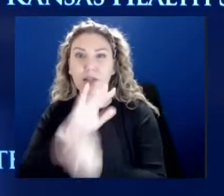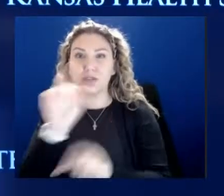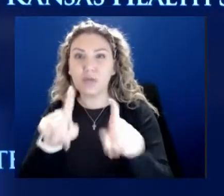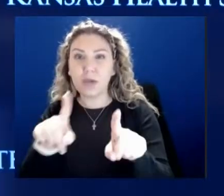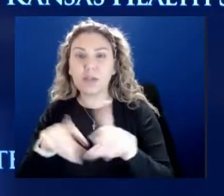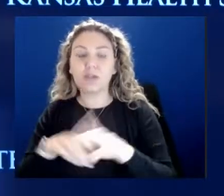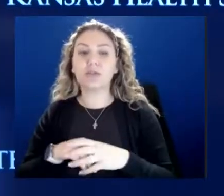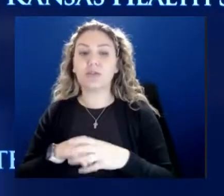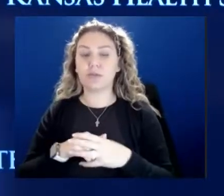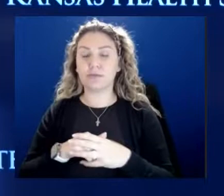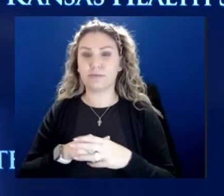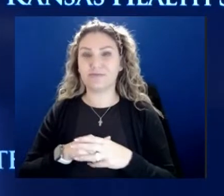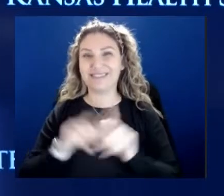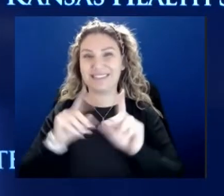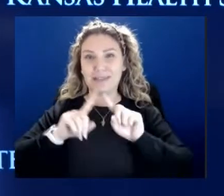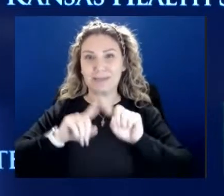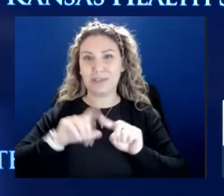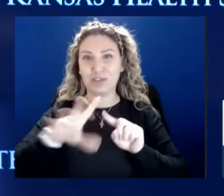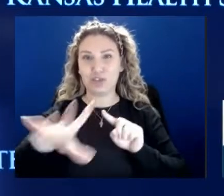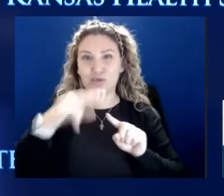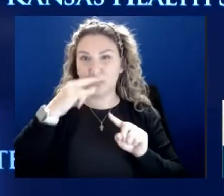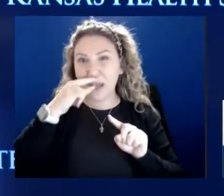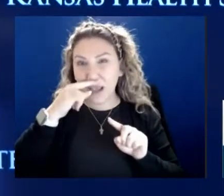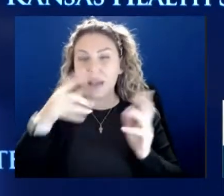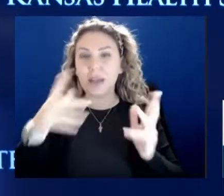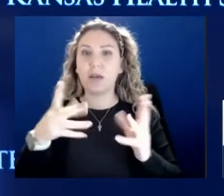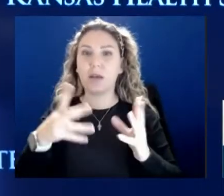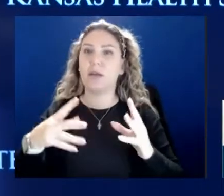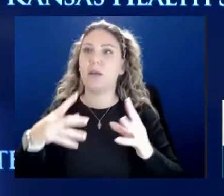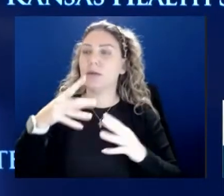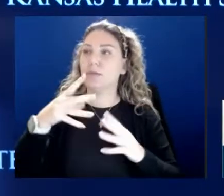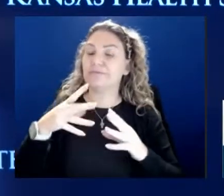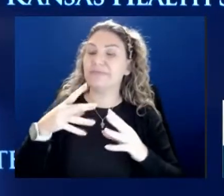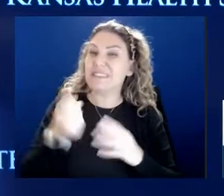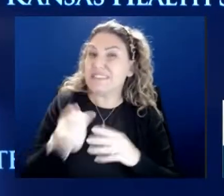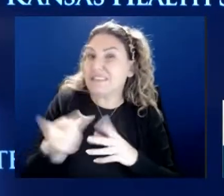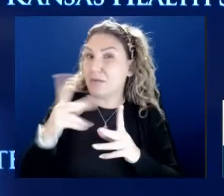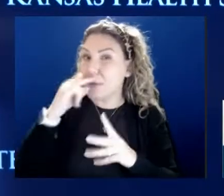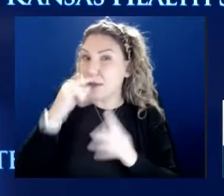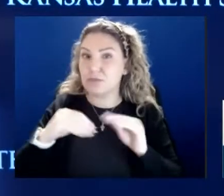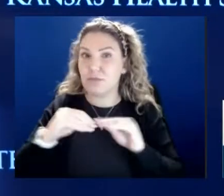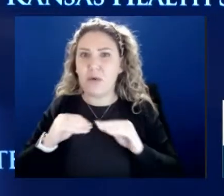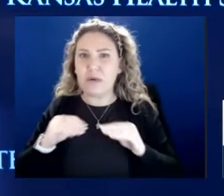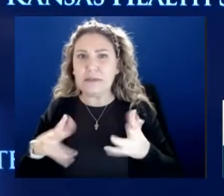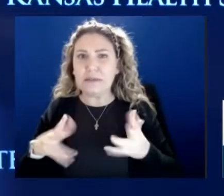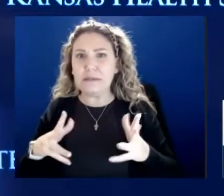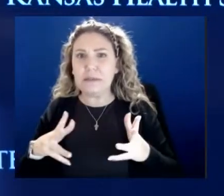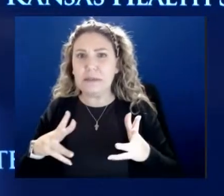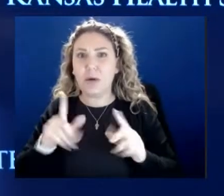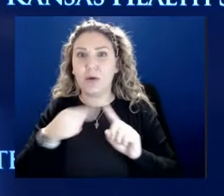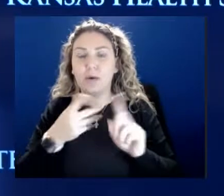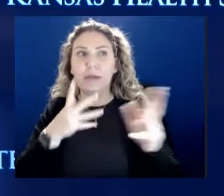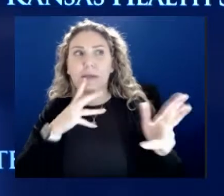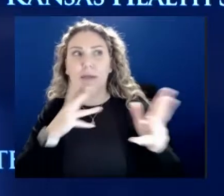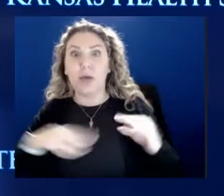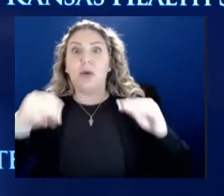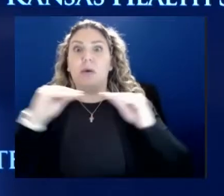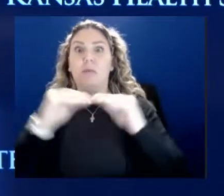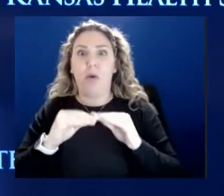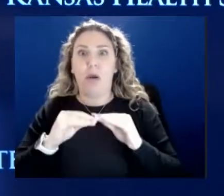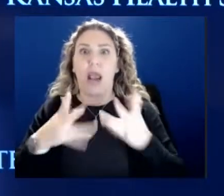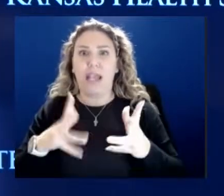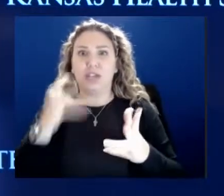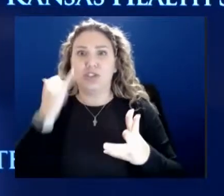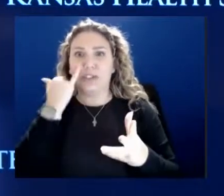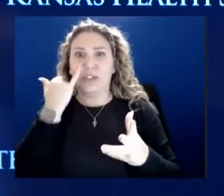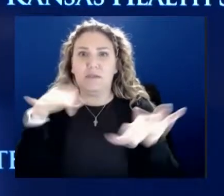dependent on your kiddo. There are some kids that are more anxious that talking to them about it when they've never mentioned it will make them more anxious and create kind of